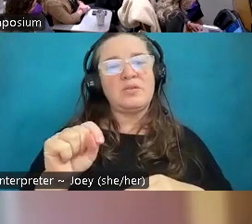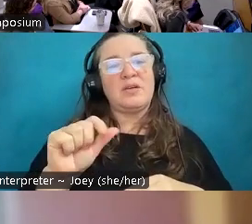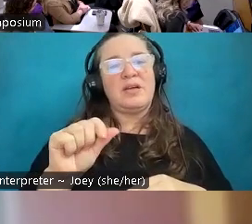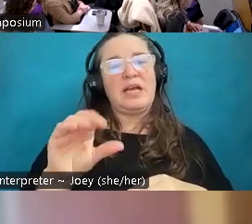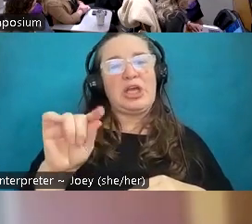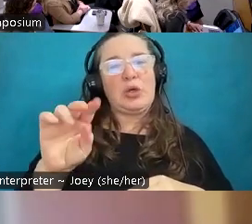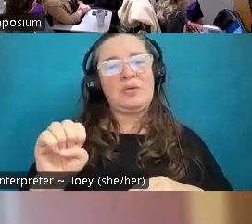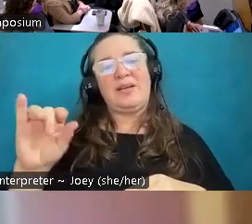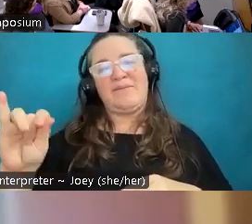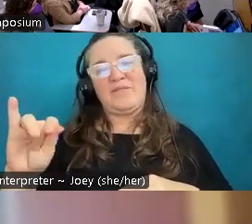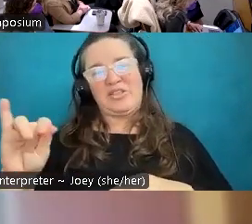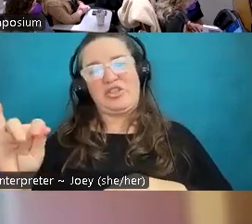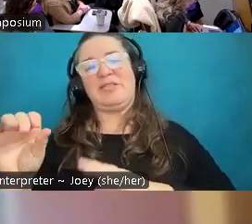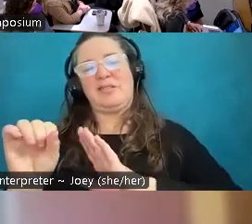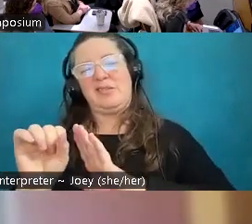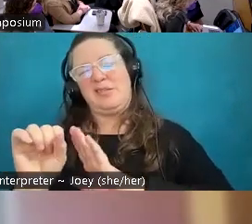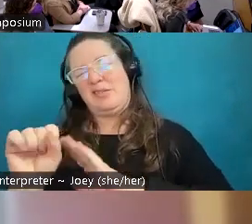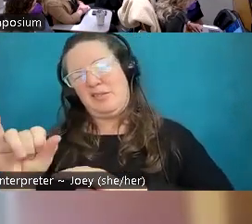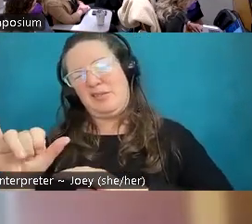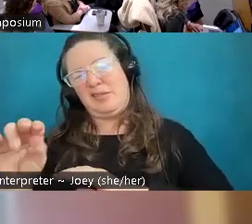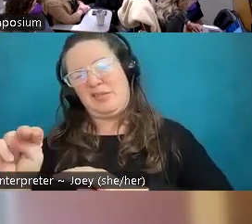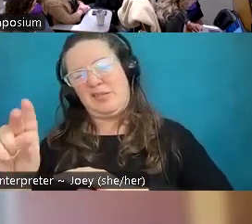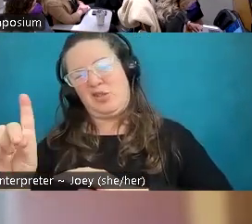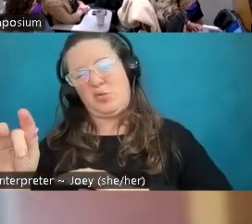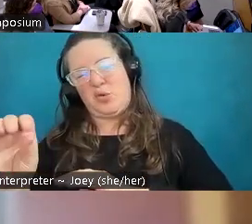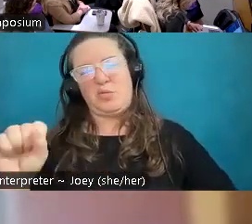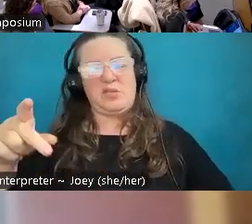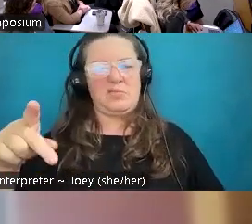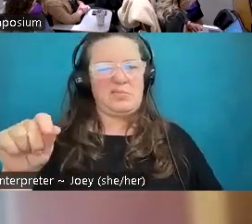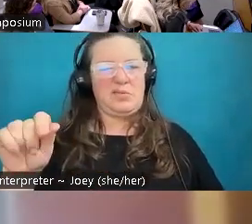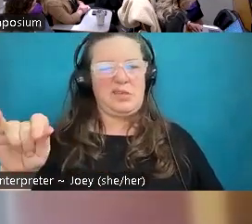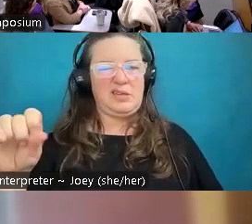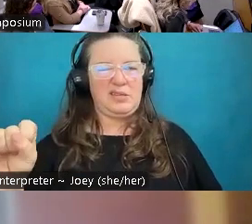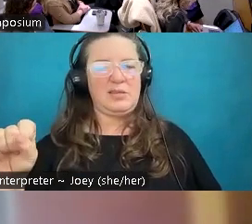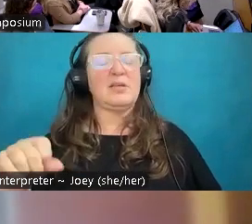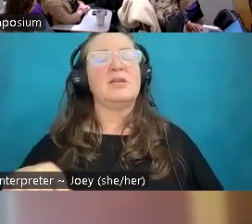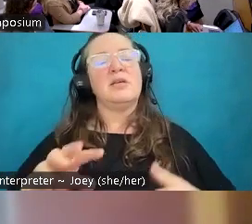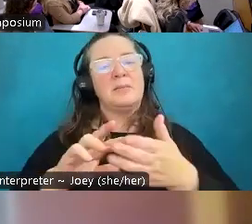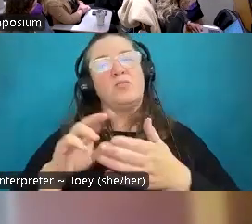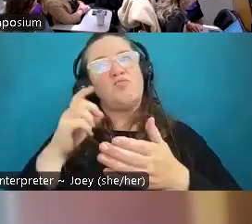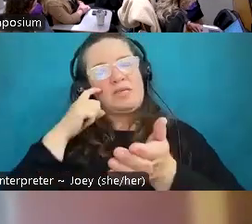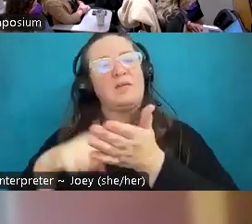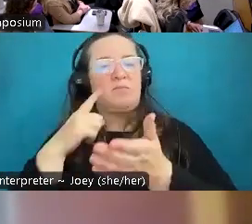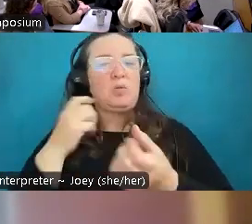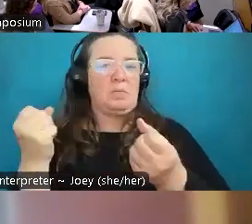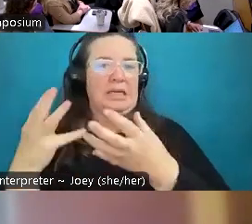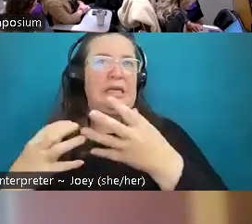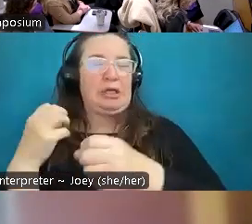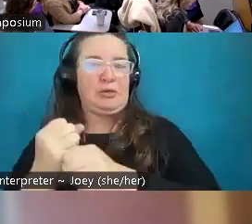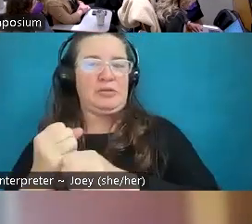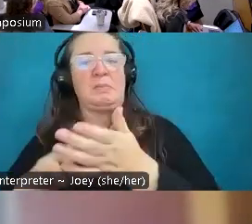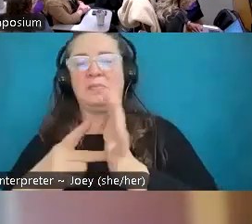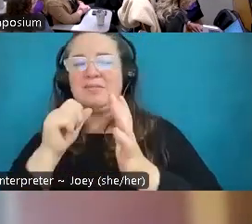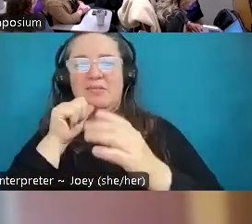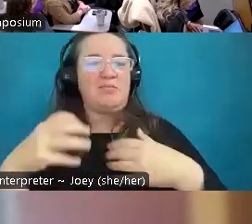recognized for many years, mostly as failure to recover from a wide variety of infections. The infection is not